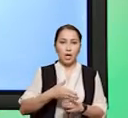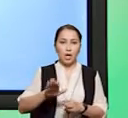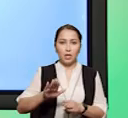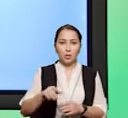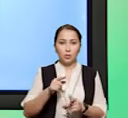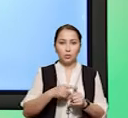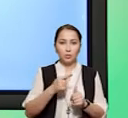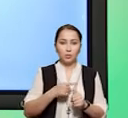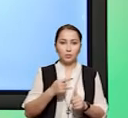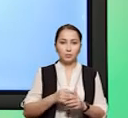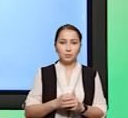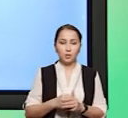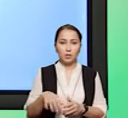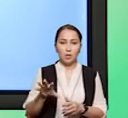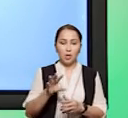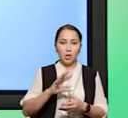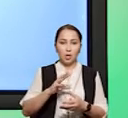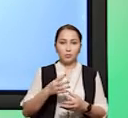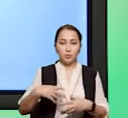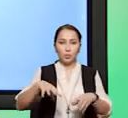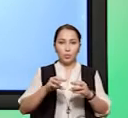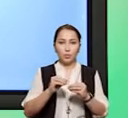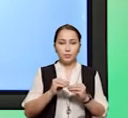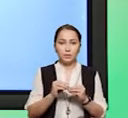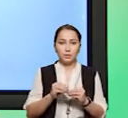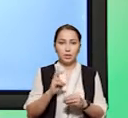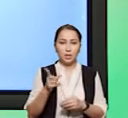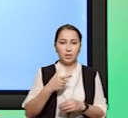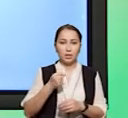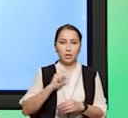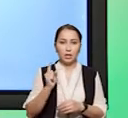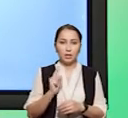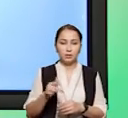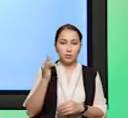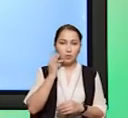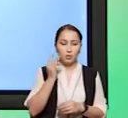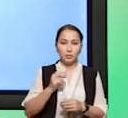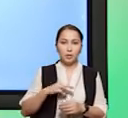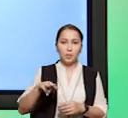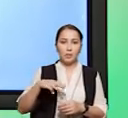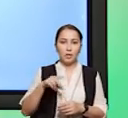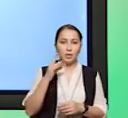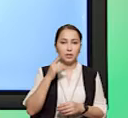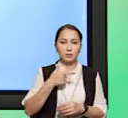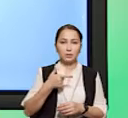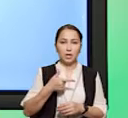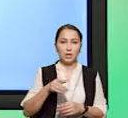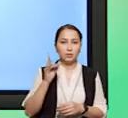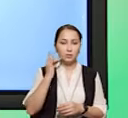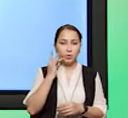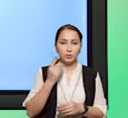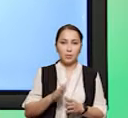nom bilan ataymiz. Ya'ni universal gaz doimiysi yoki molar gaz doimiysi deb ataladi va